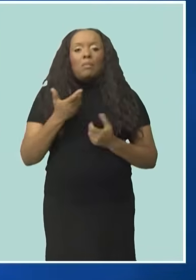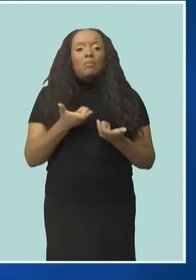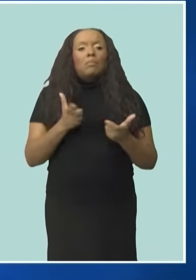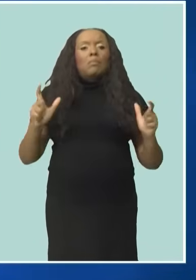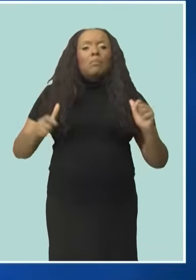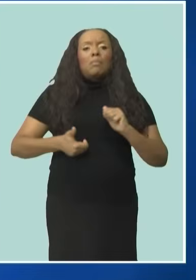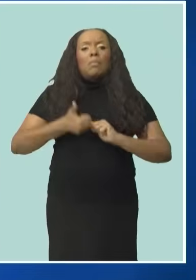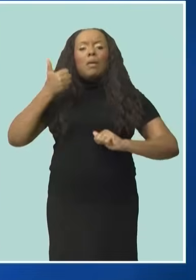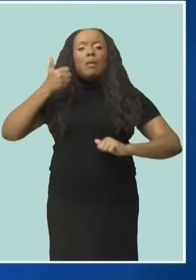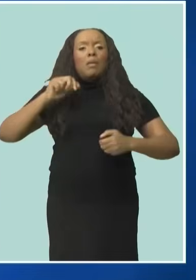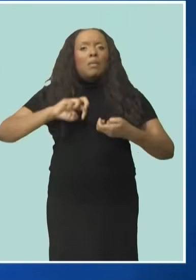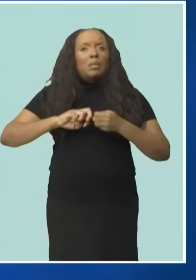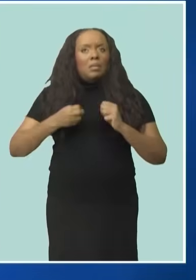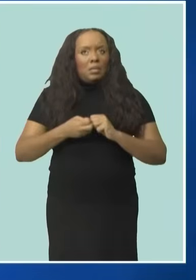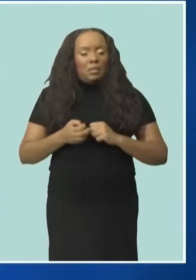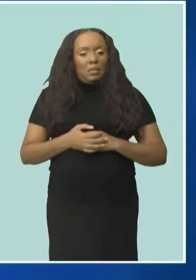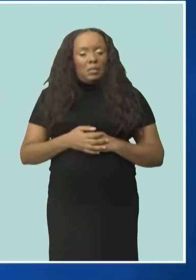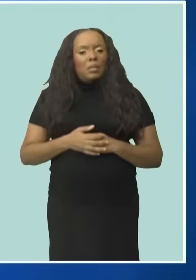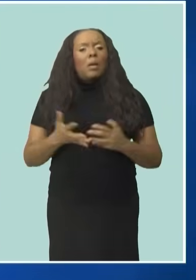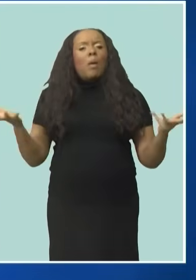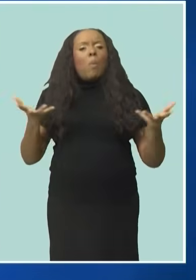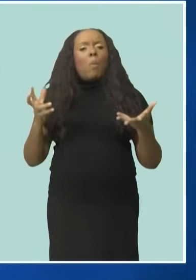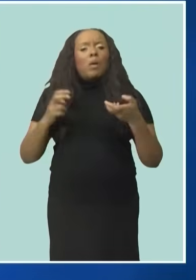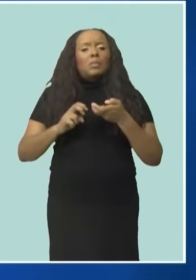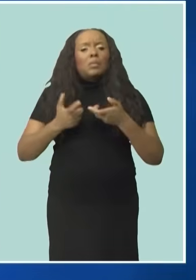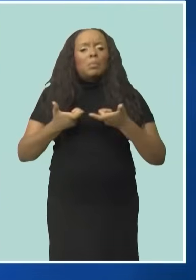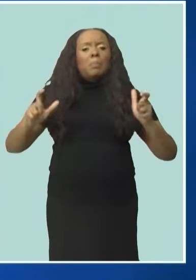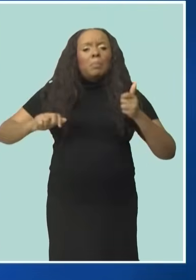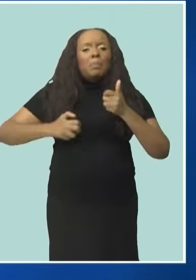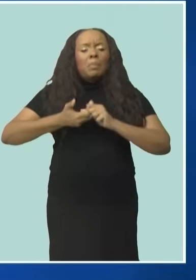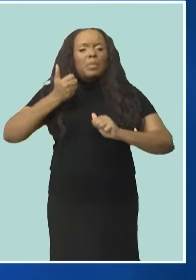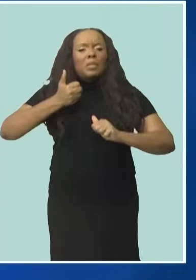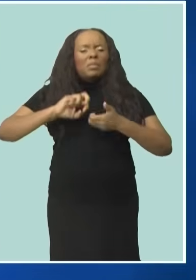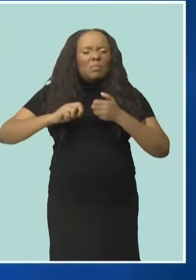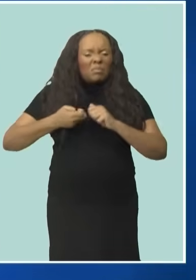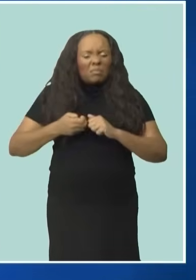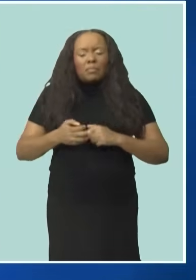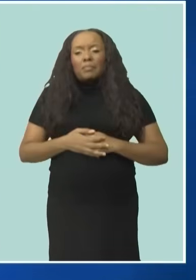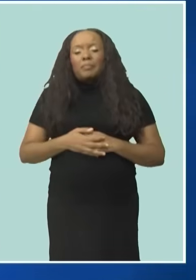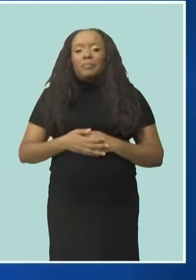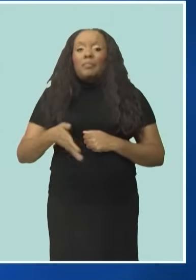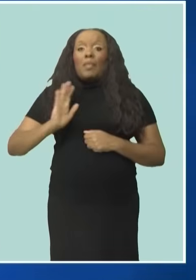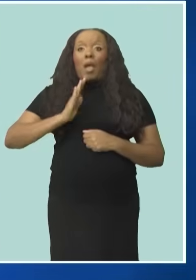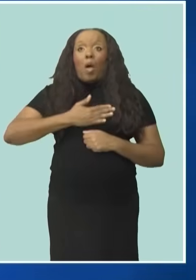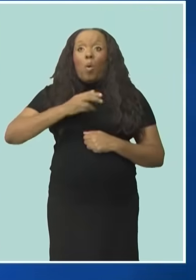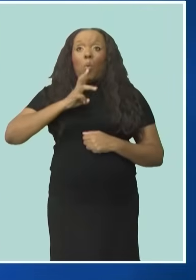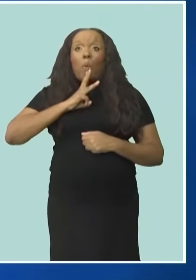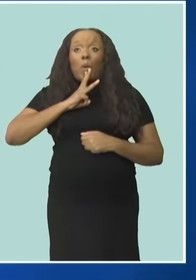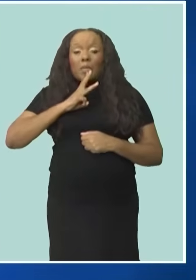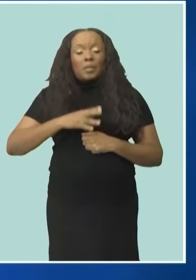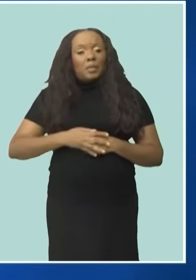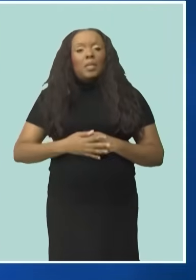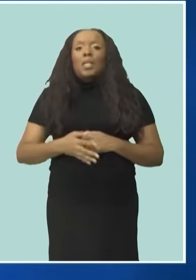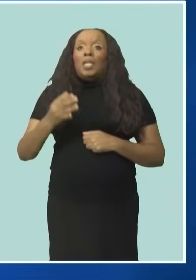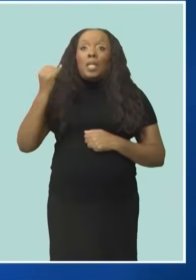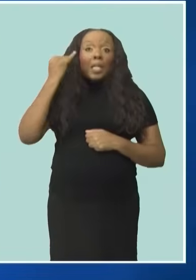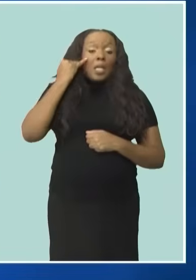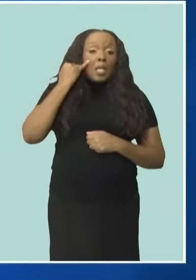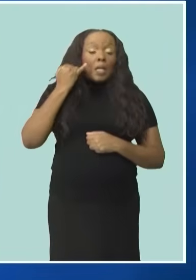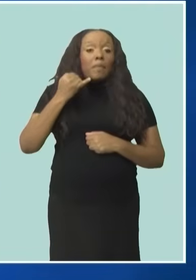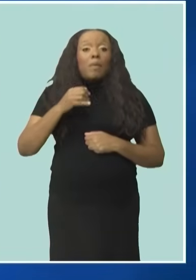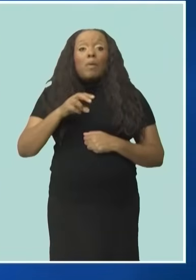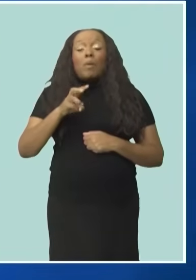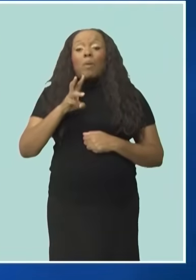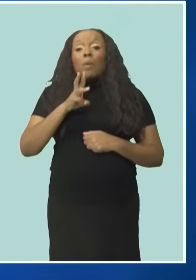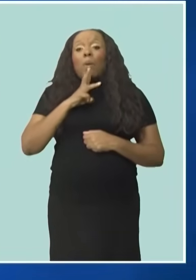concern, the stability of our water supply. Because if our aquifers are in fact polluted